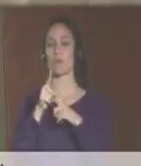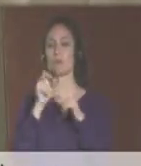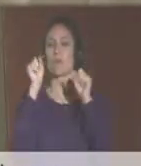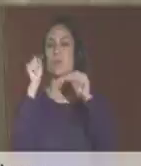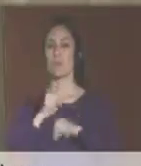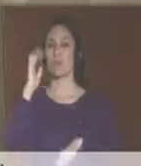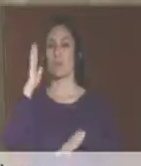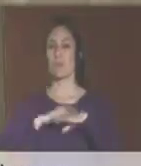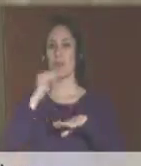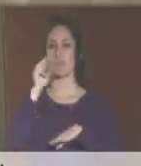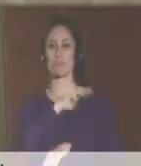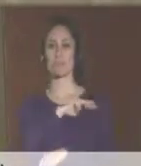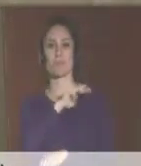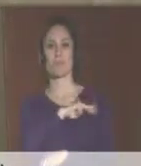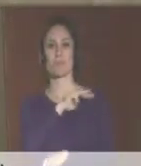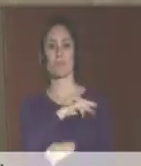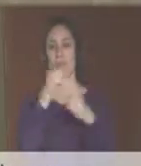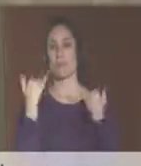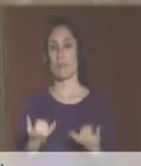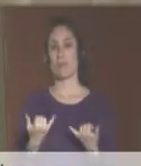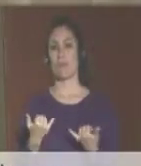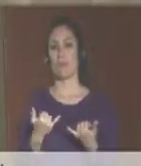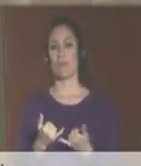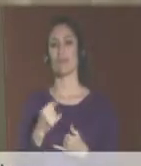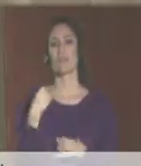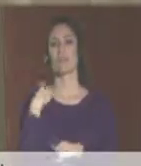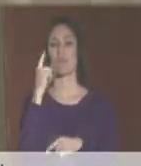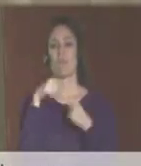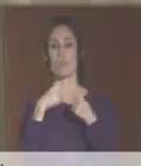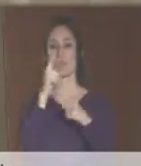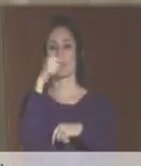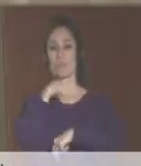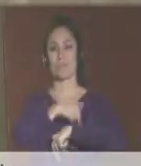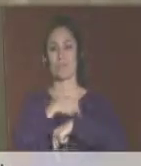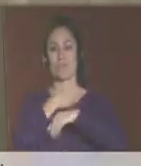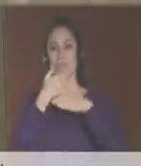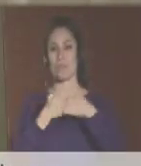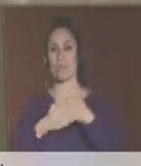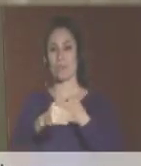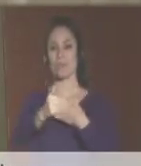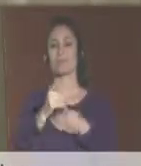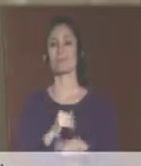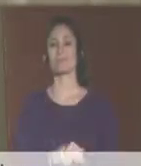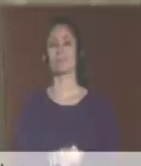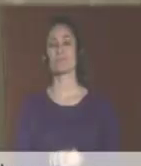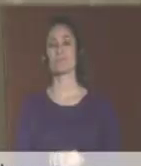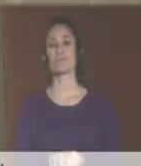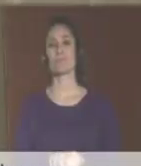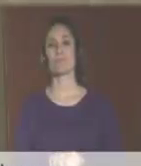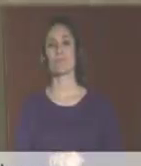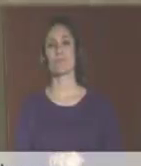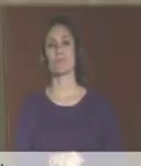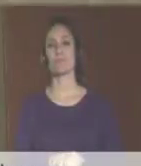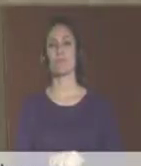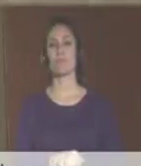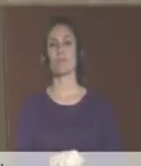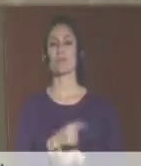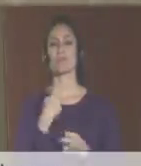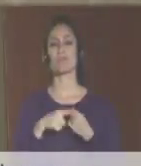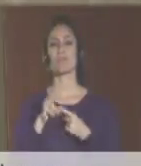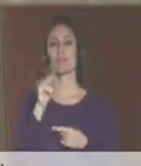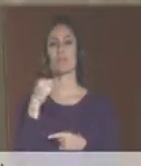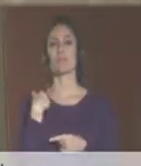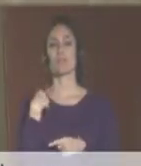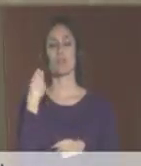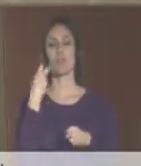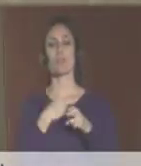consequences that are being faced by municipalities today is because during a long period of time the